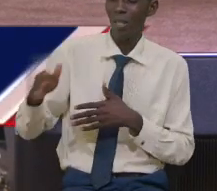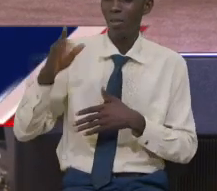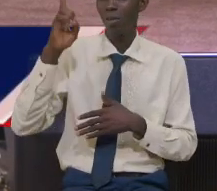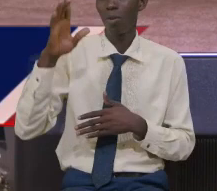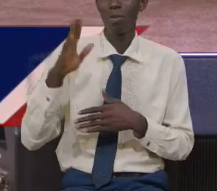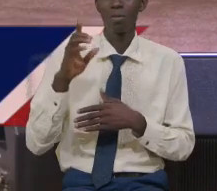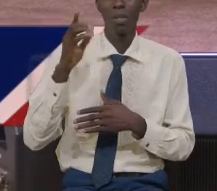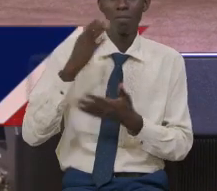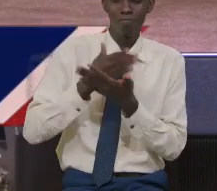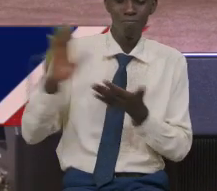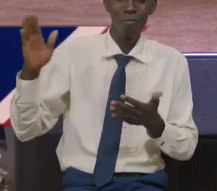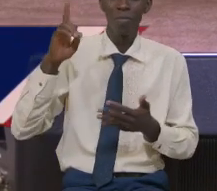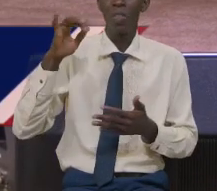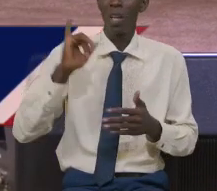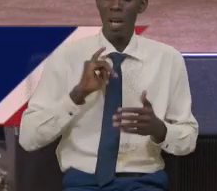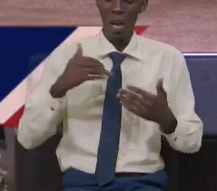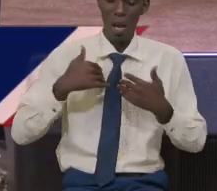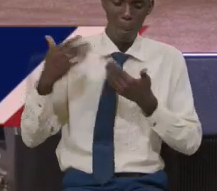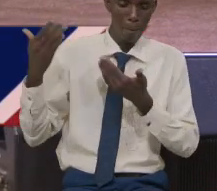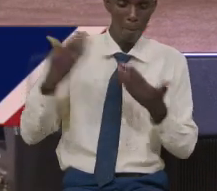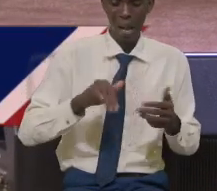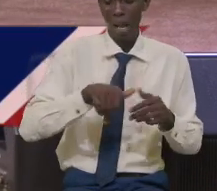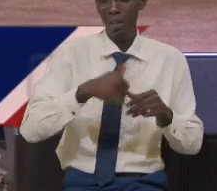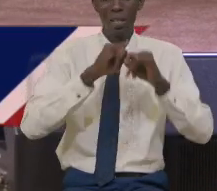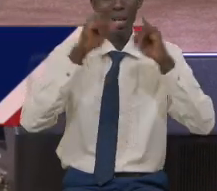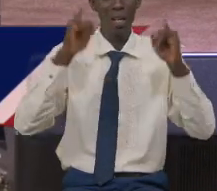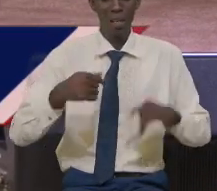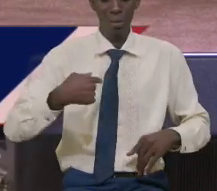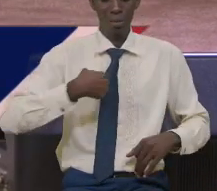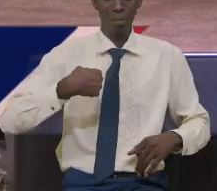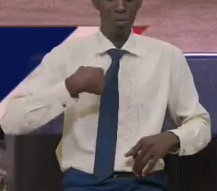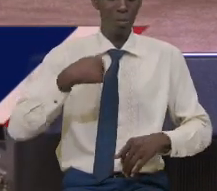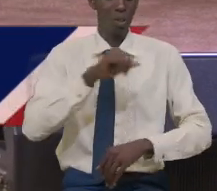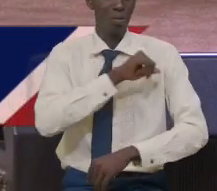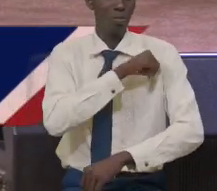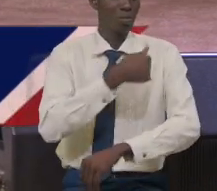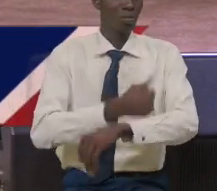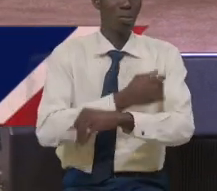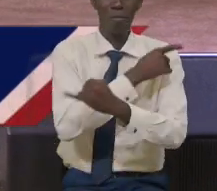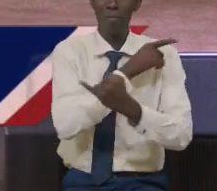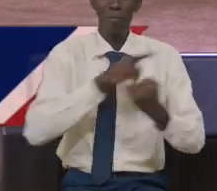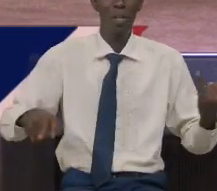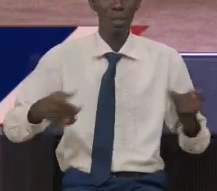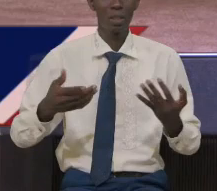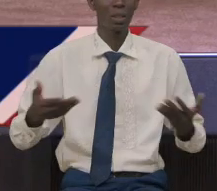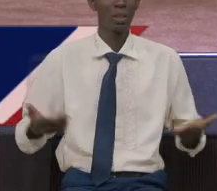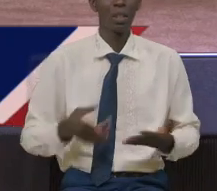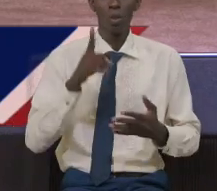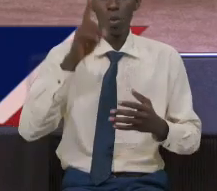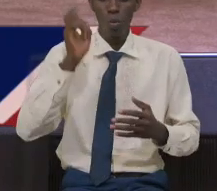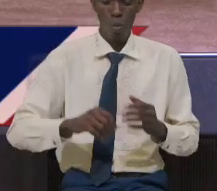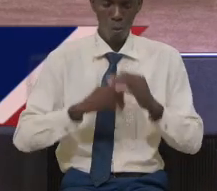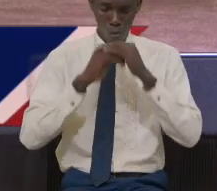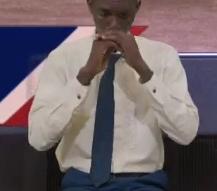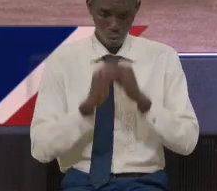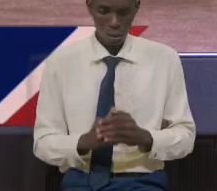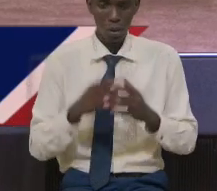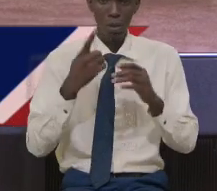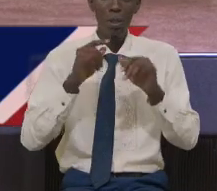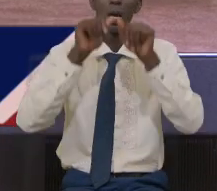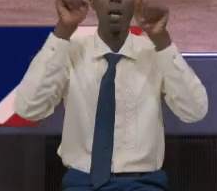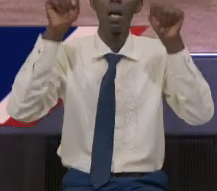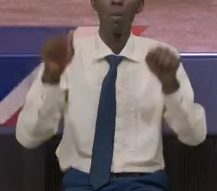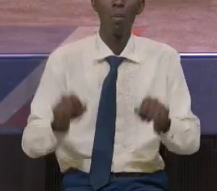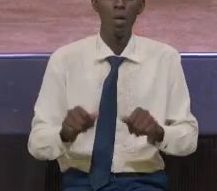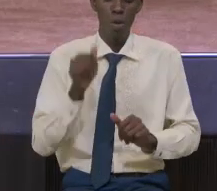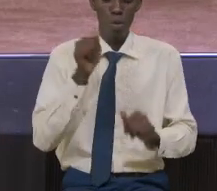set an idol here. I am the final authority. You fall down, worship the image which